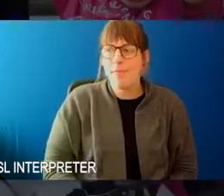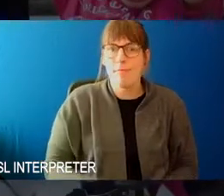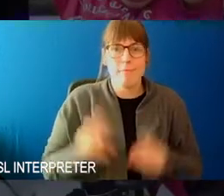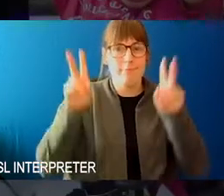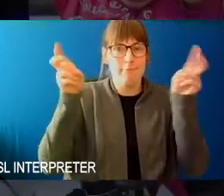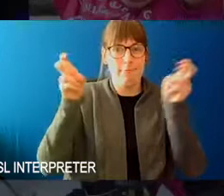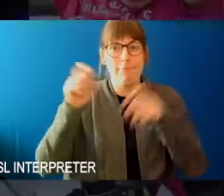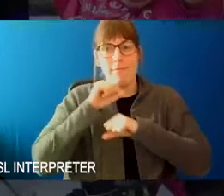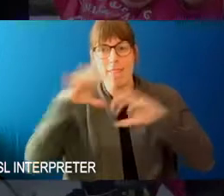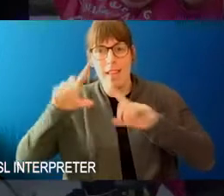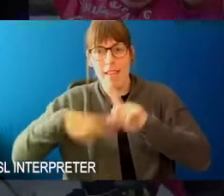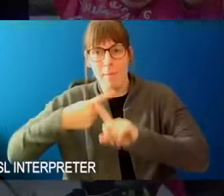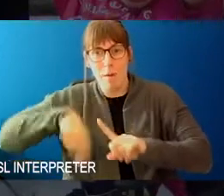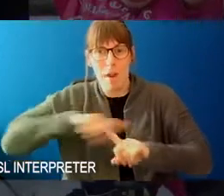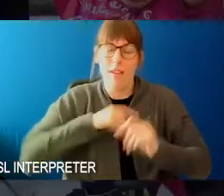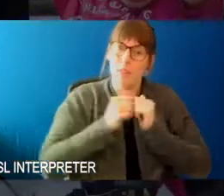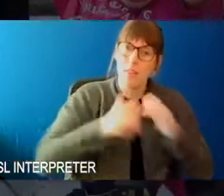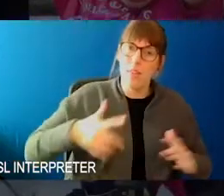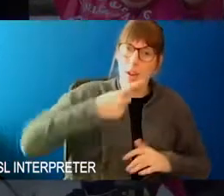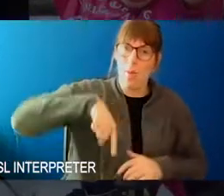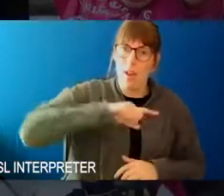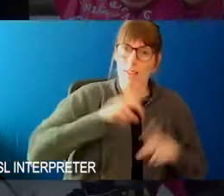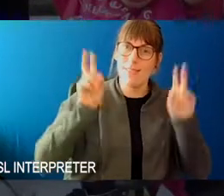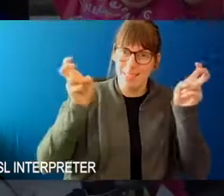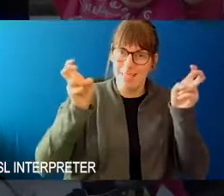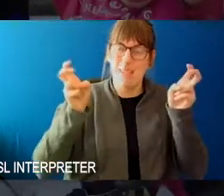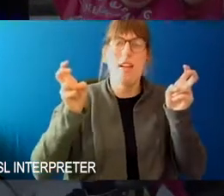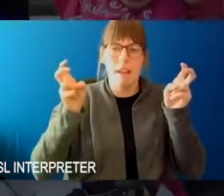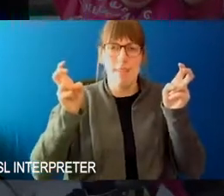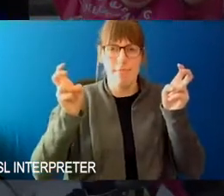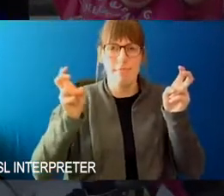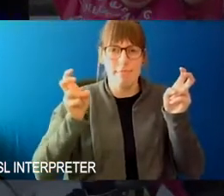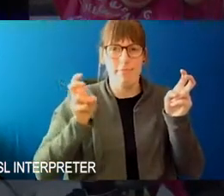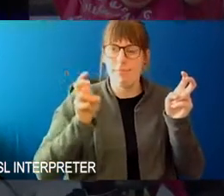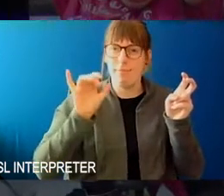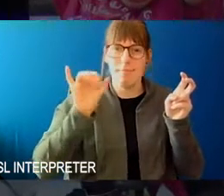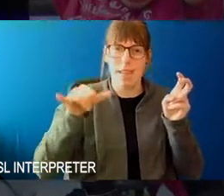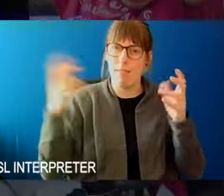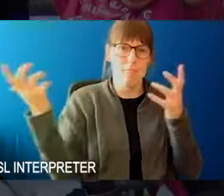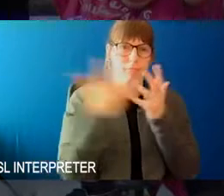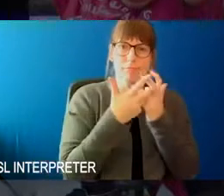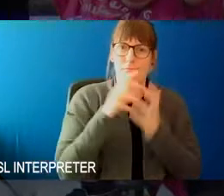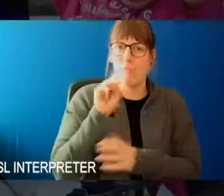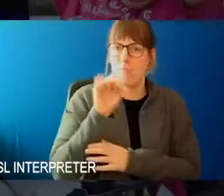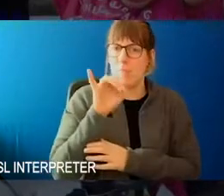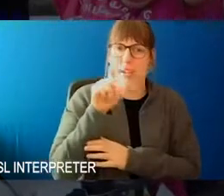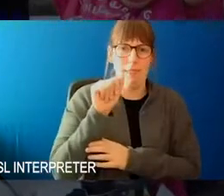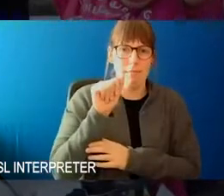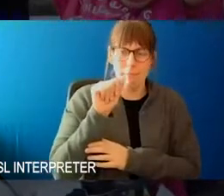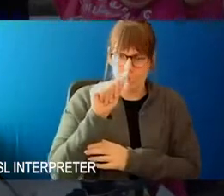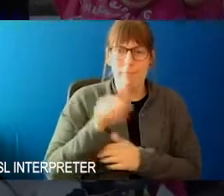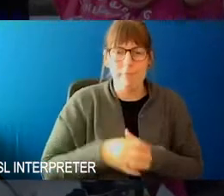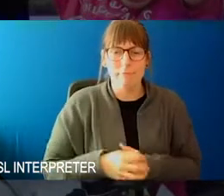And the statement, "Nothing about us without us," this frame sums up